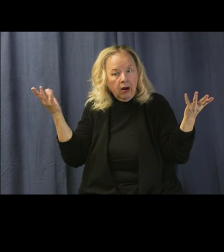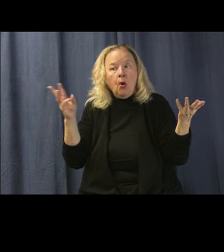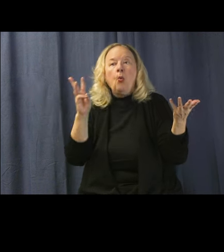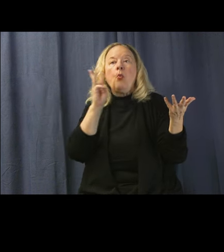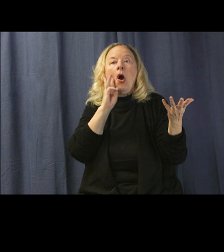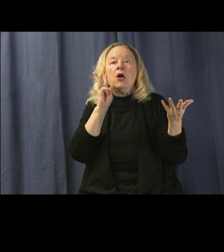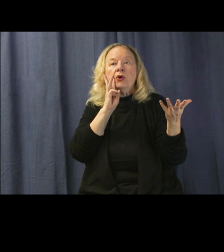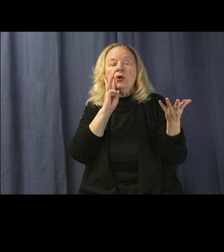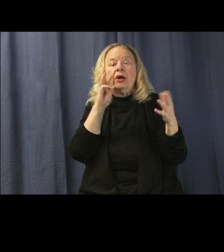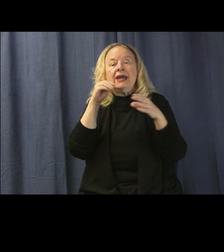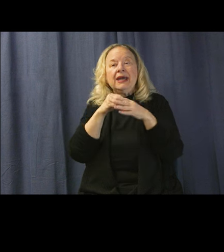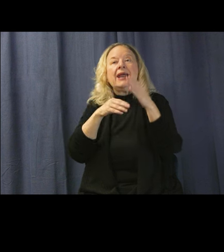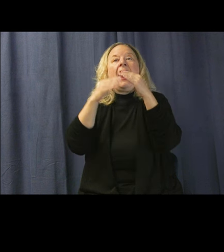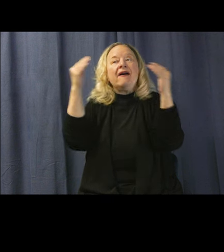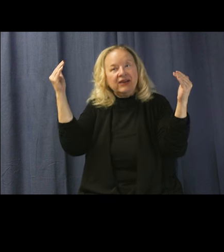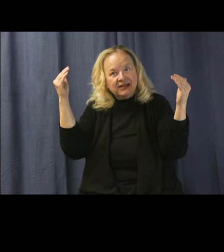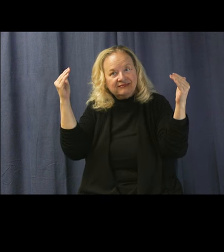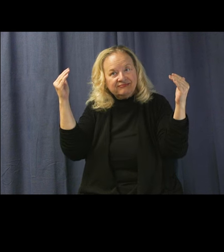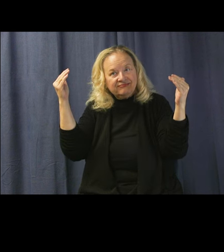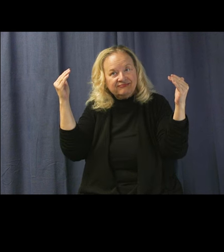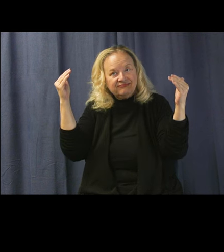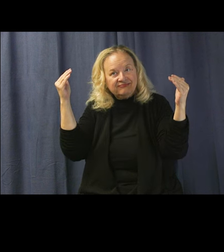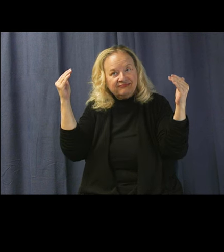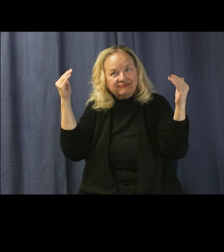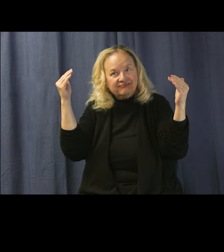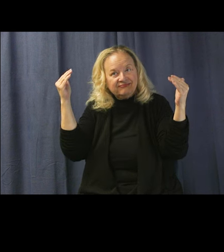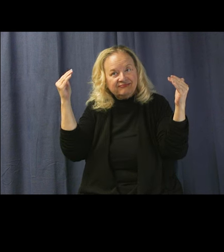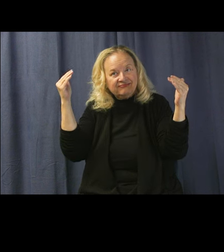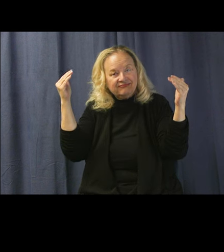There is water in heaven.